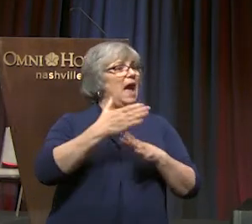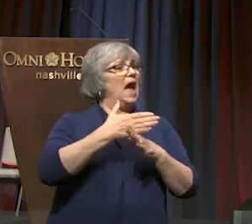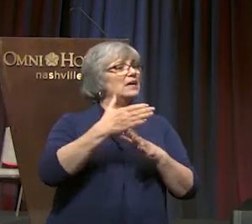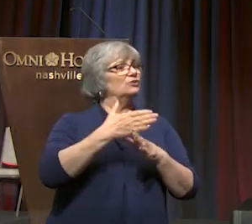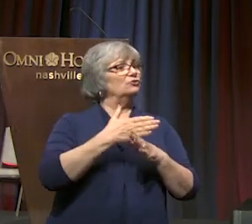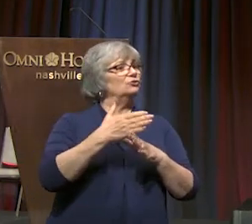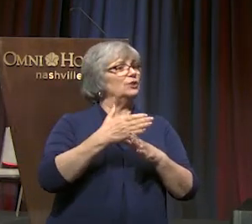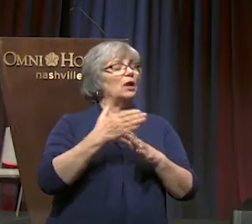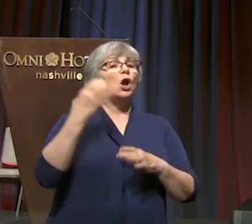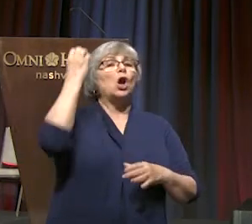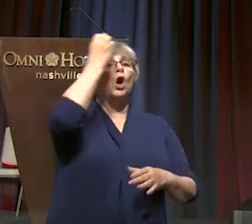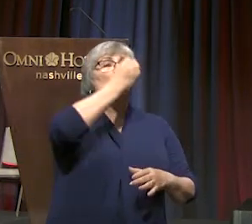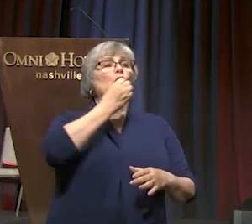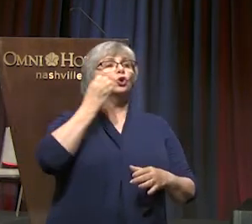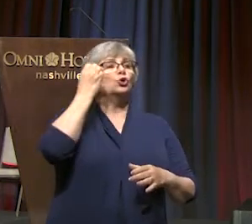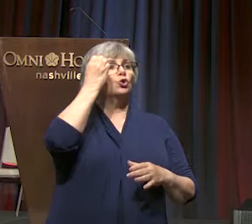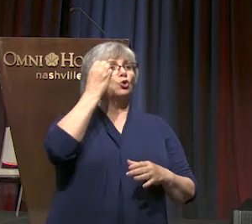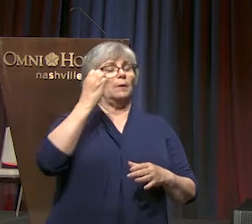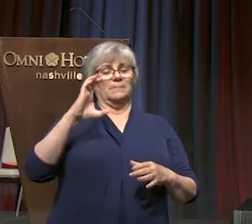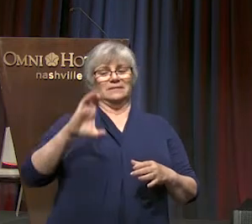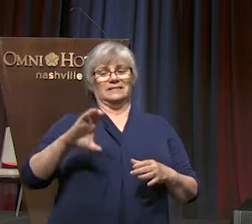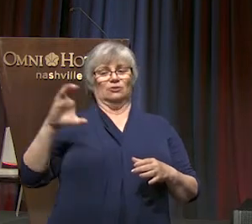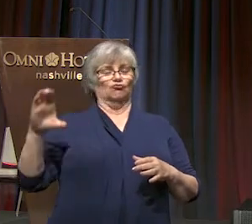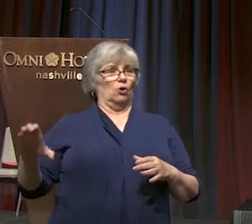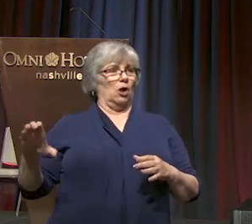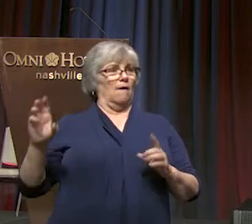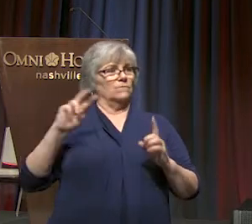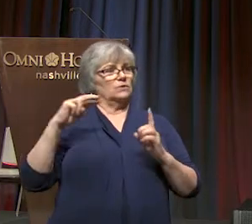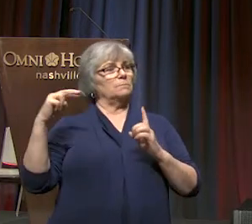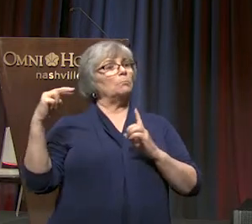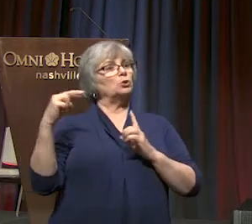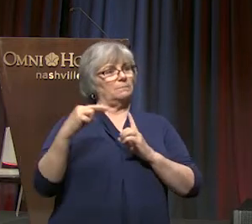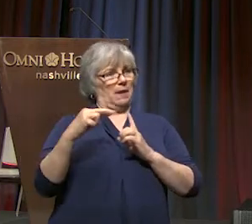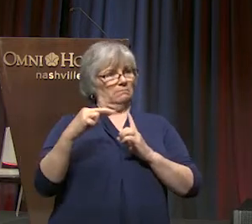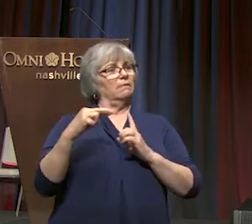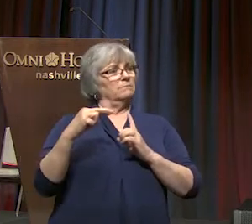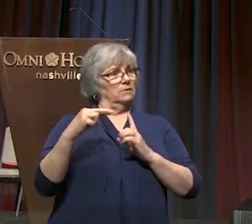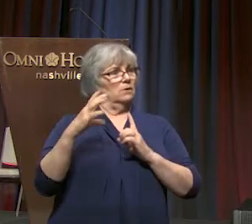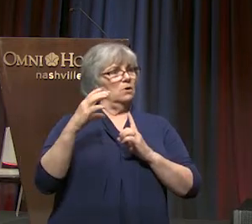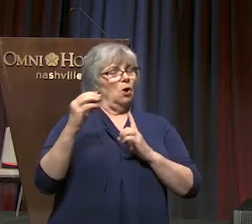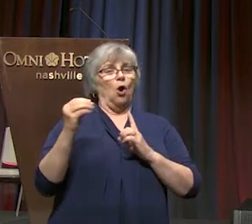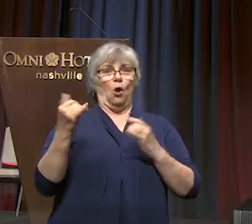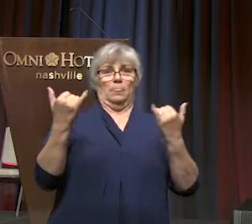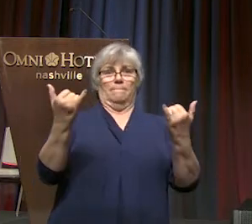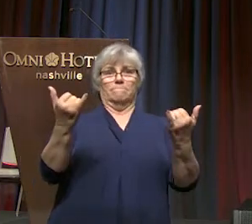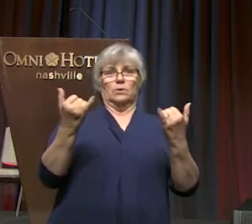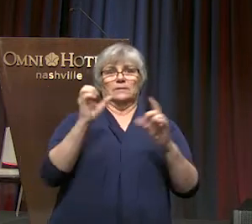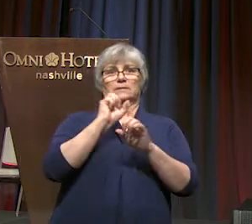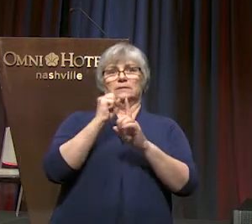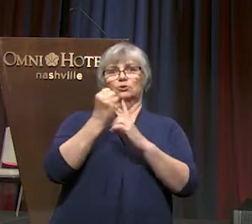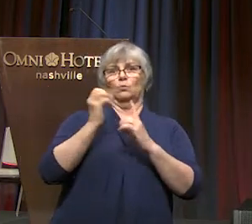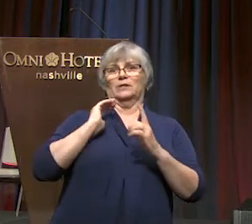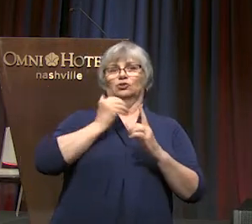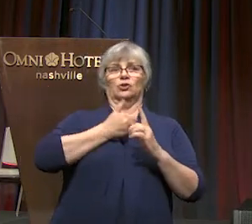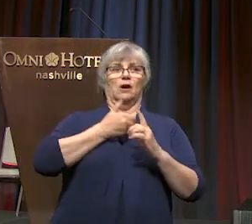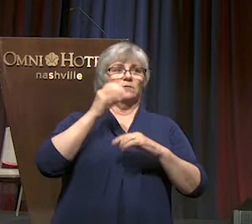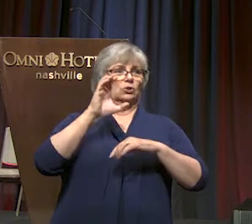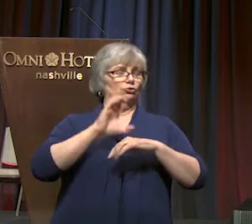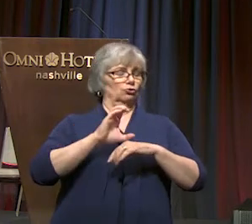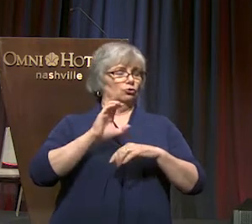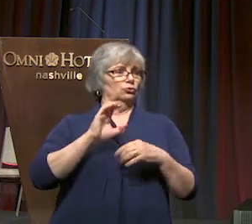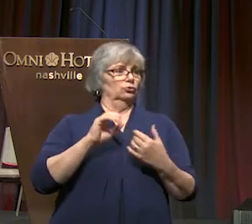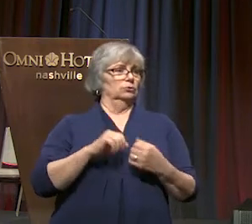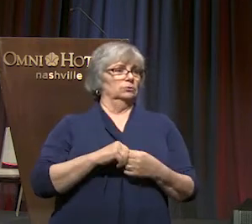a European Central Conference perspective on the present situation of our church, on